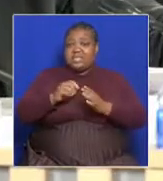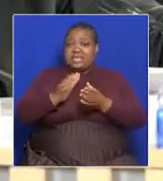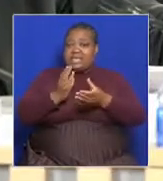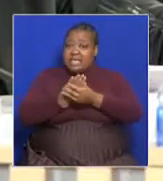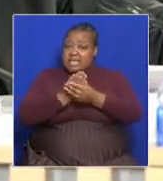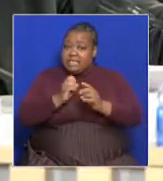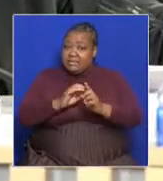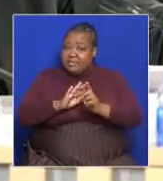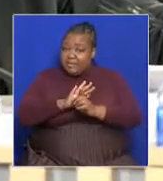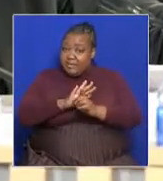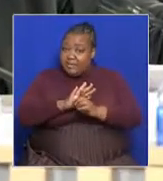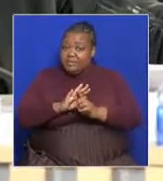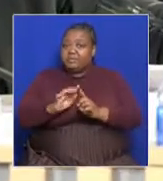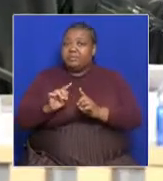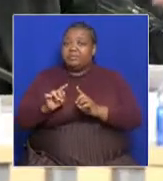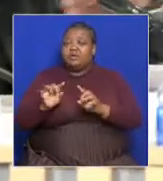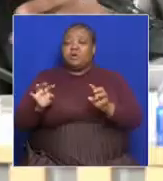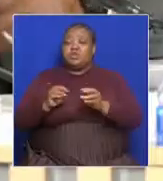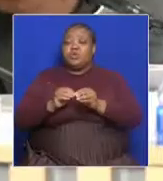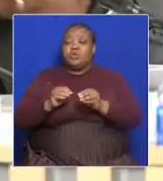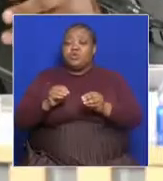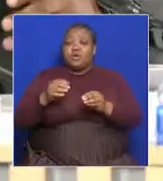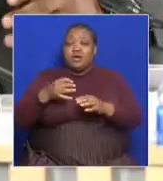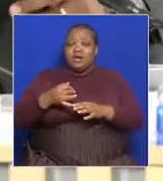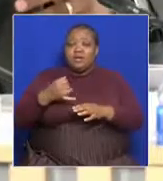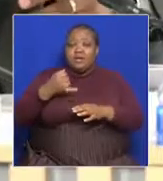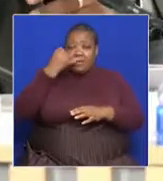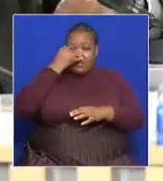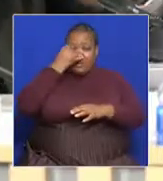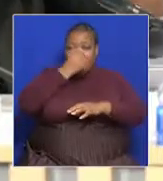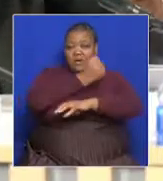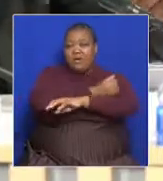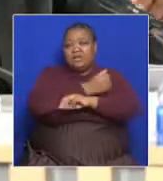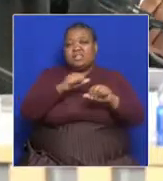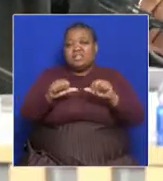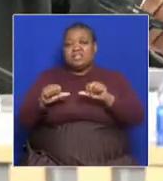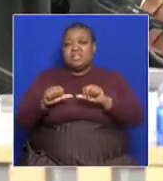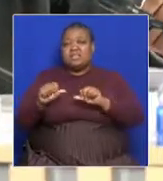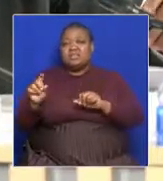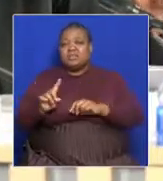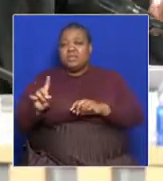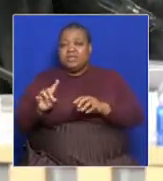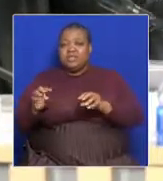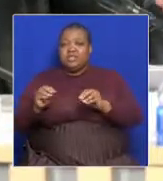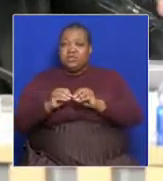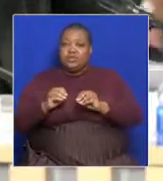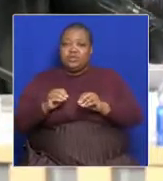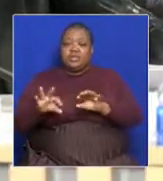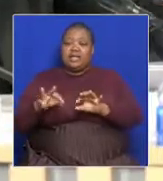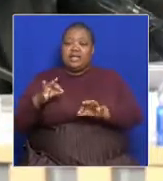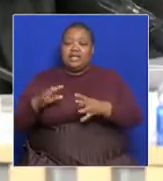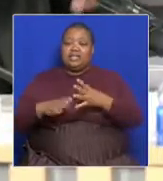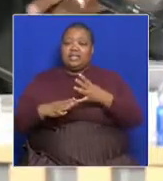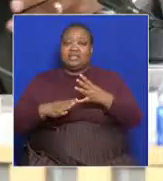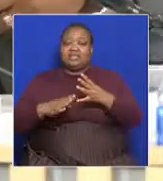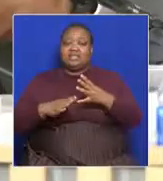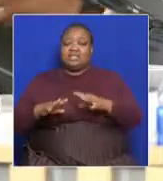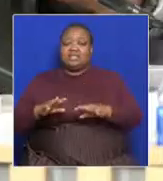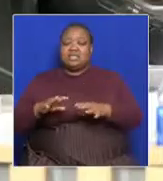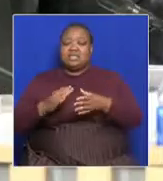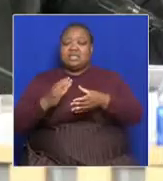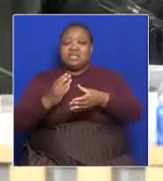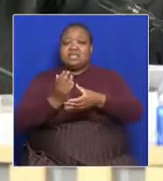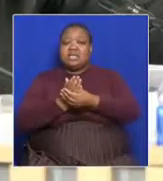the total mass of exhibits. And then the last one was, who can analyze your case of the analysis of